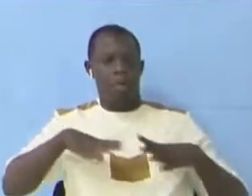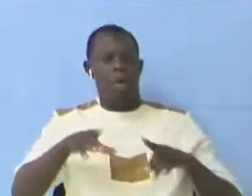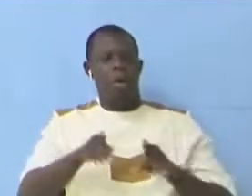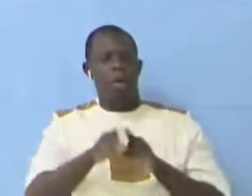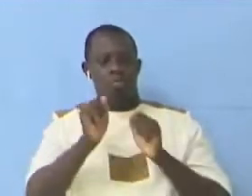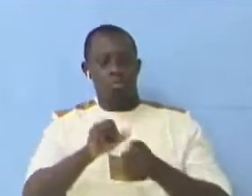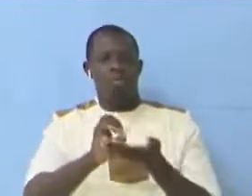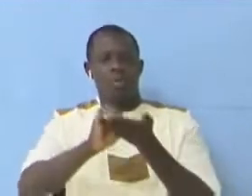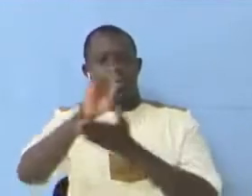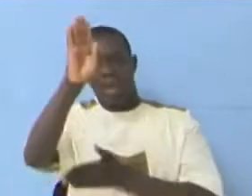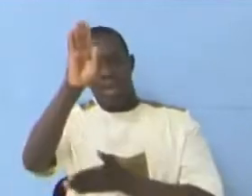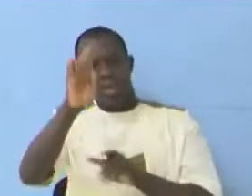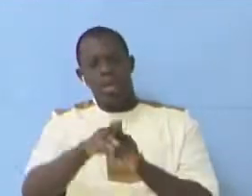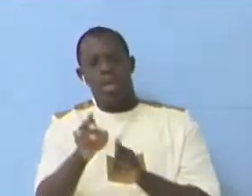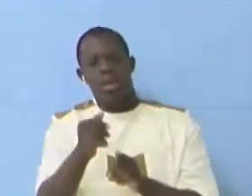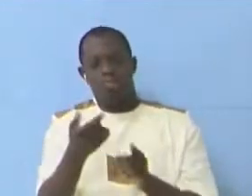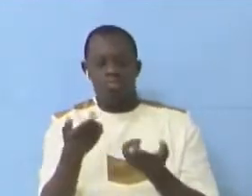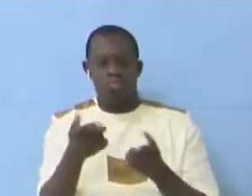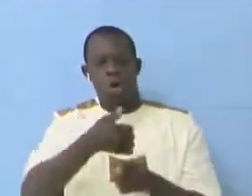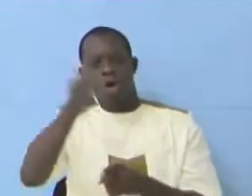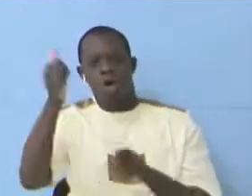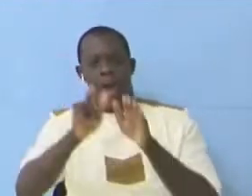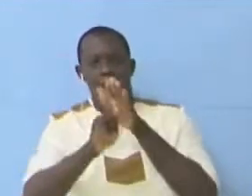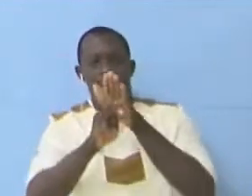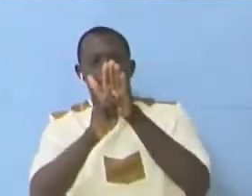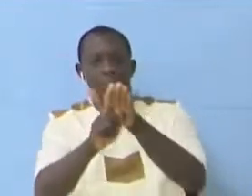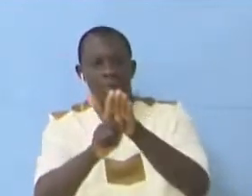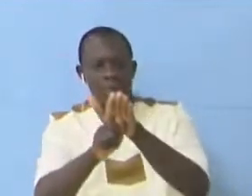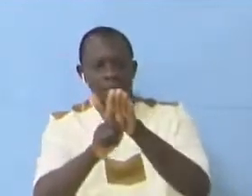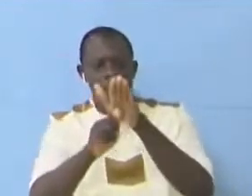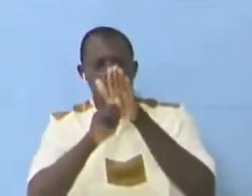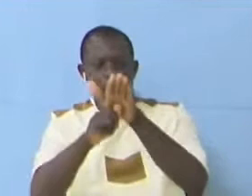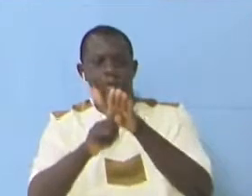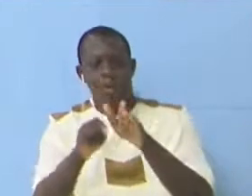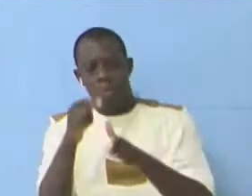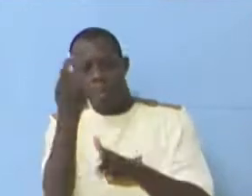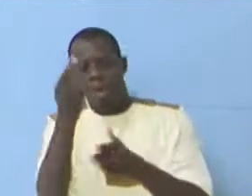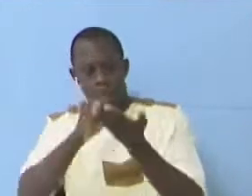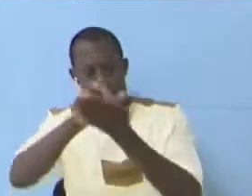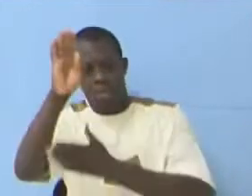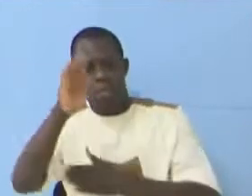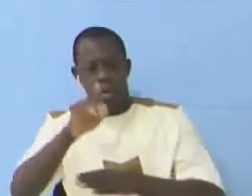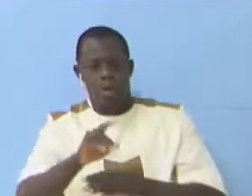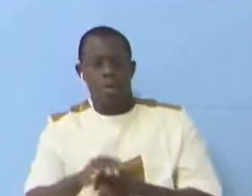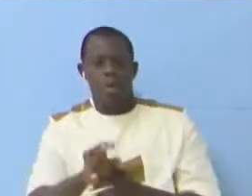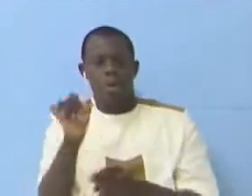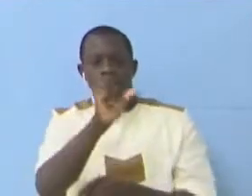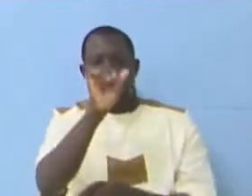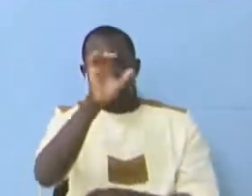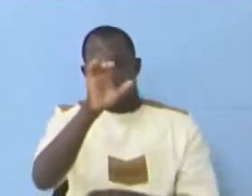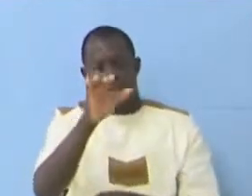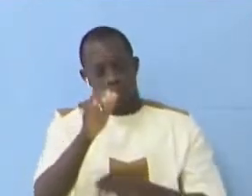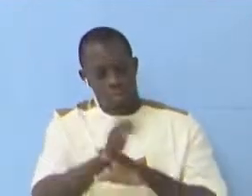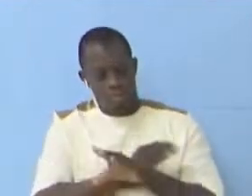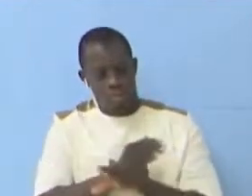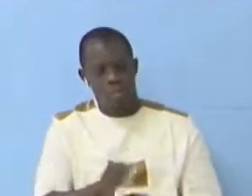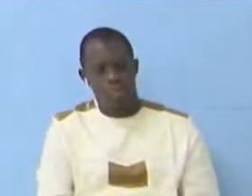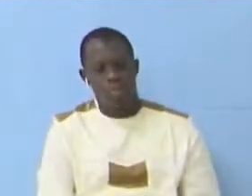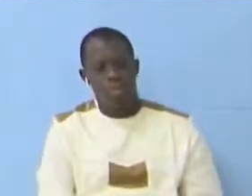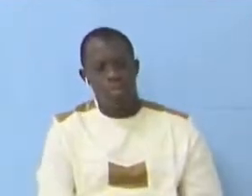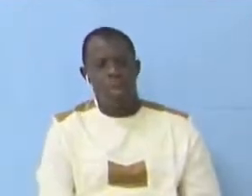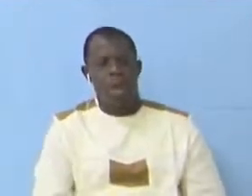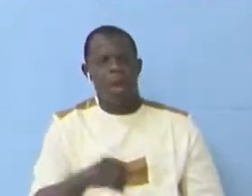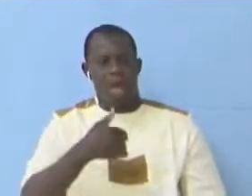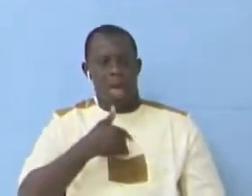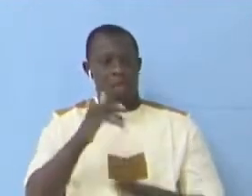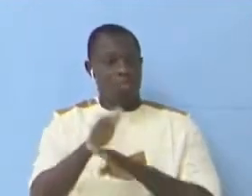of the embassies. Pour nag waajal nag ci jamono ji nga xam ne dañ ma war a yóbbu ci benn ci embassy yi. I was there